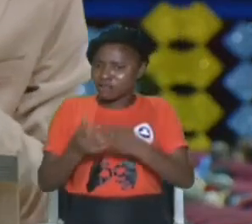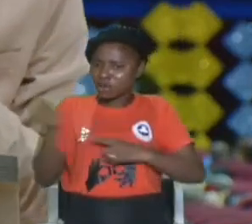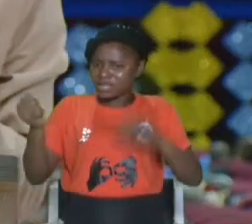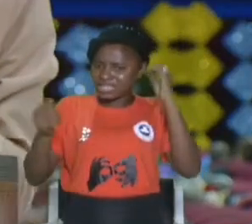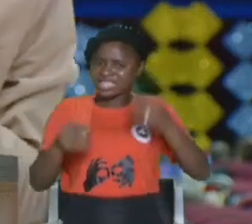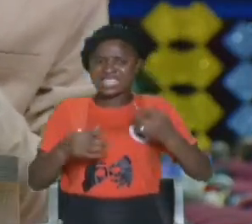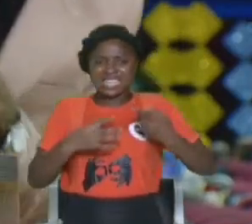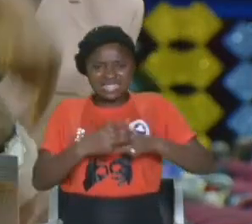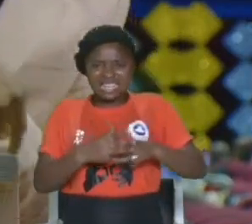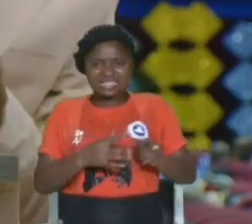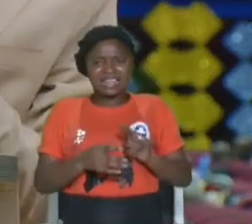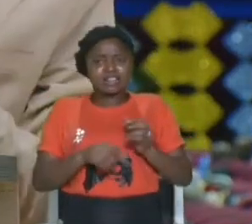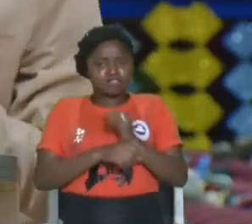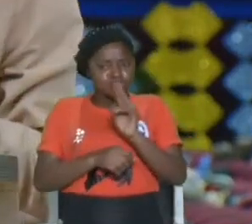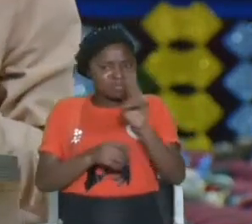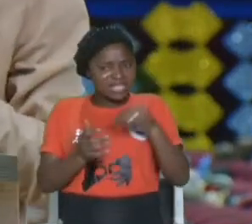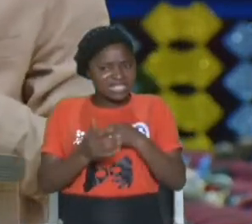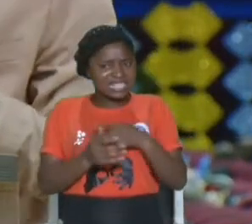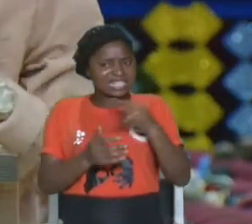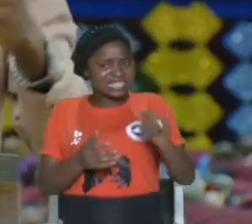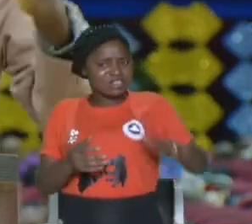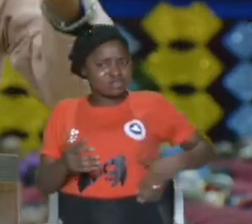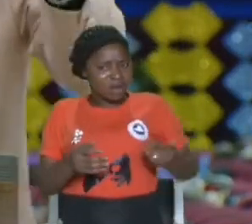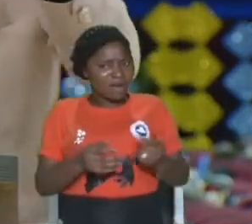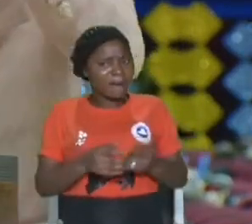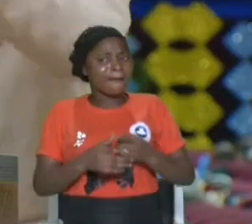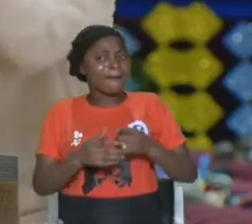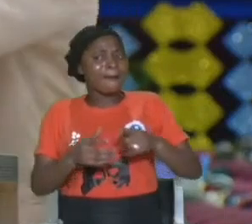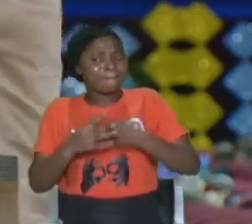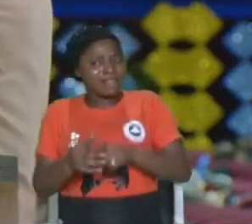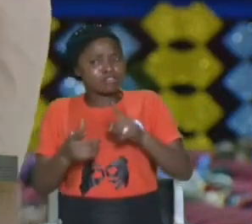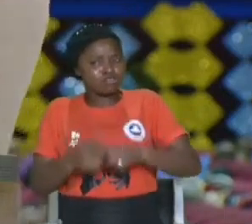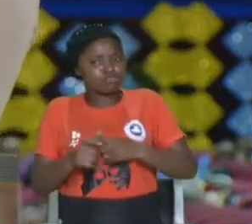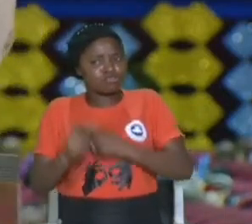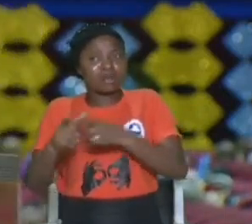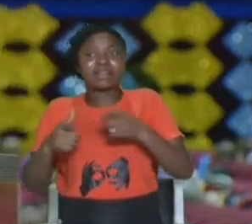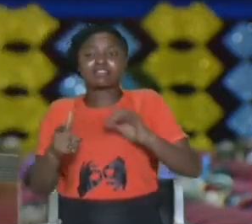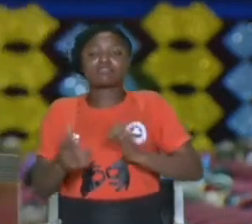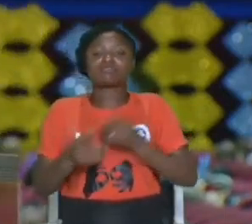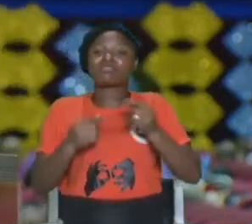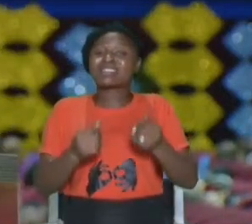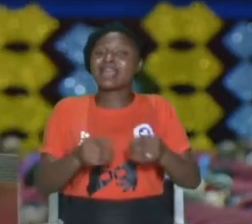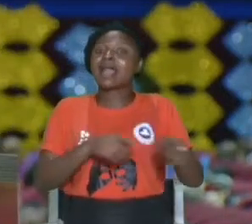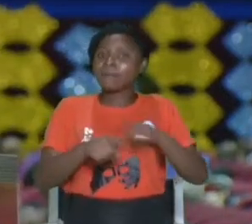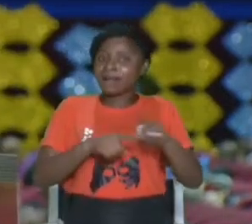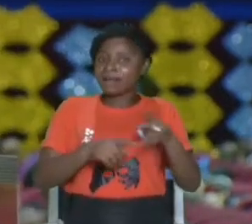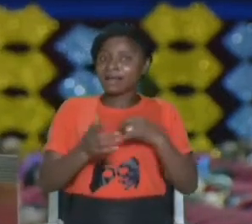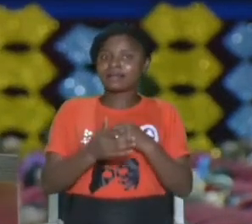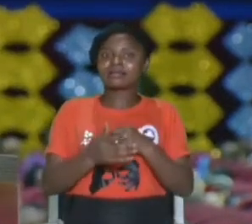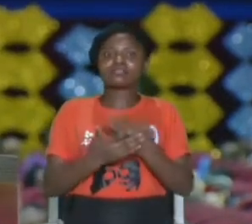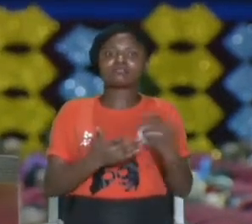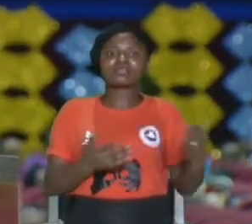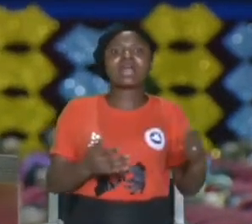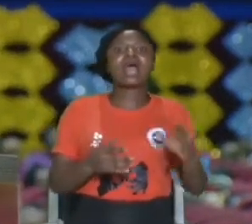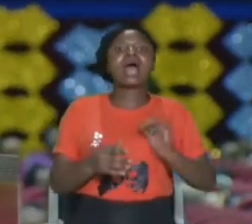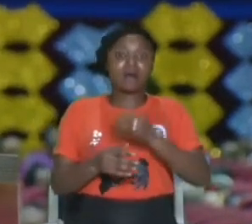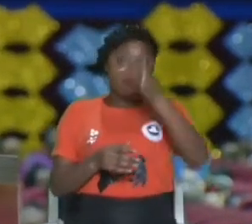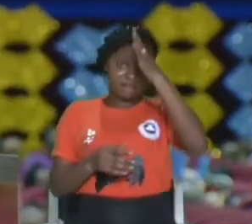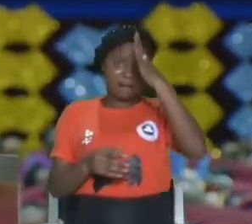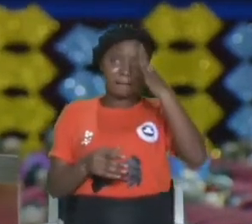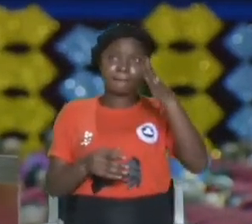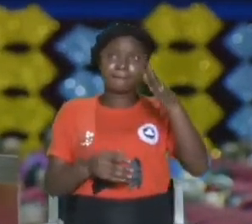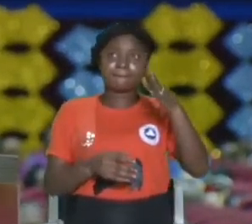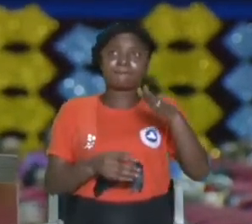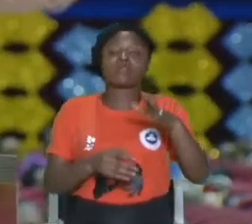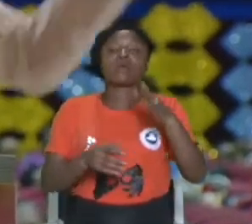the dog will begin to run in reverse. Let's quickly practicalize something. I don't know. I'm sorry. Our fathers may not be able to stand up. But